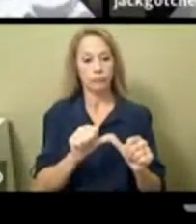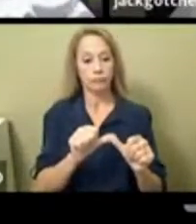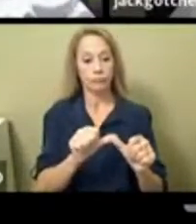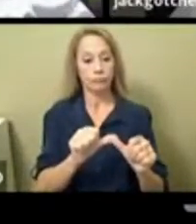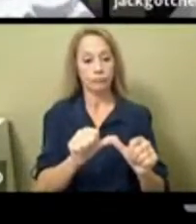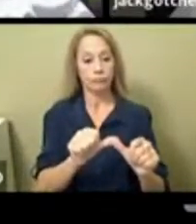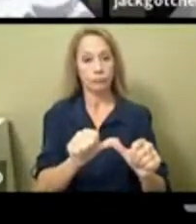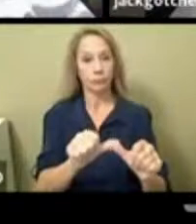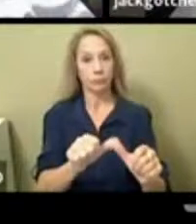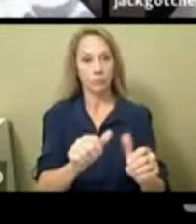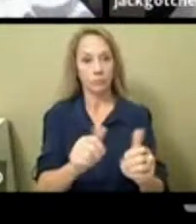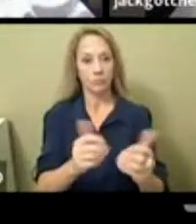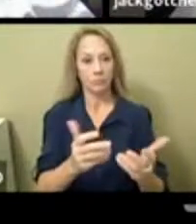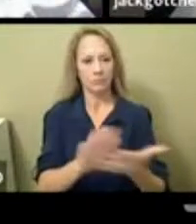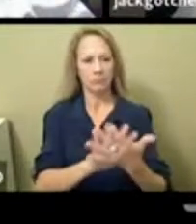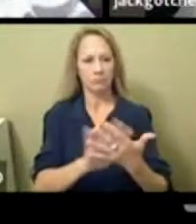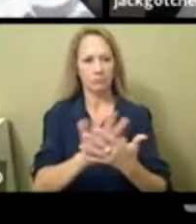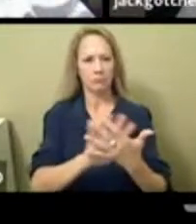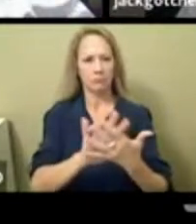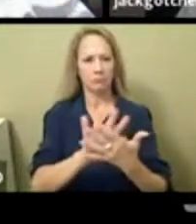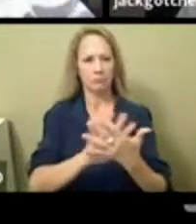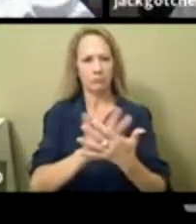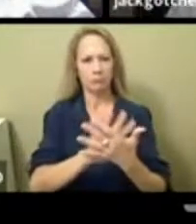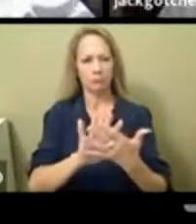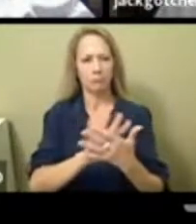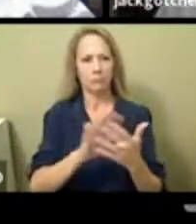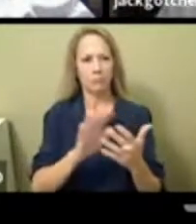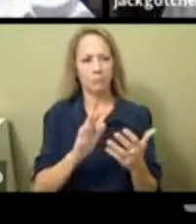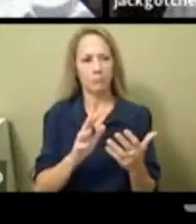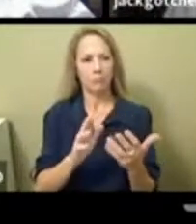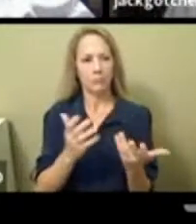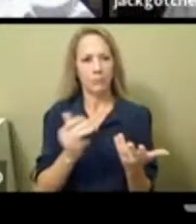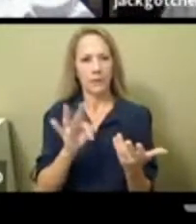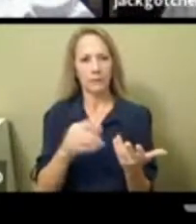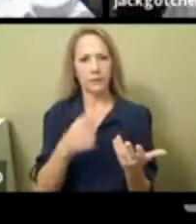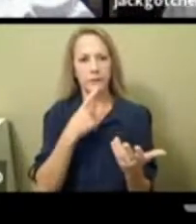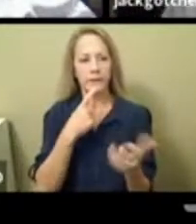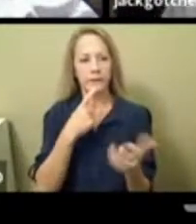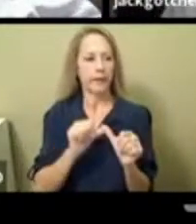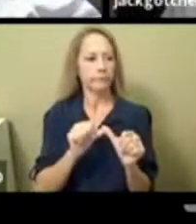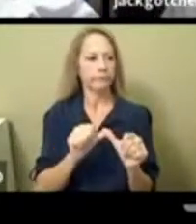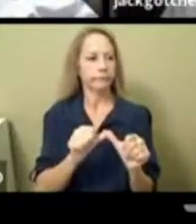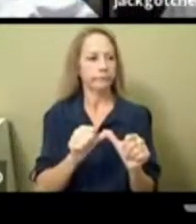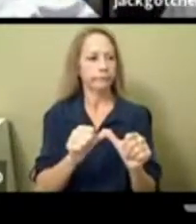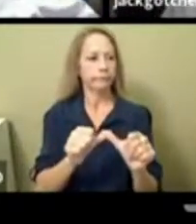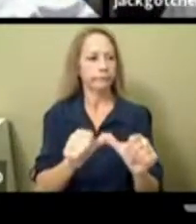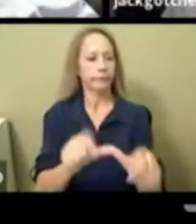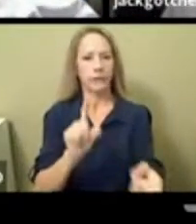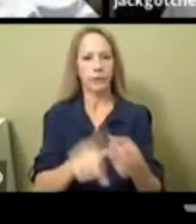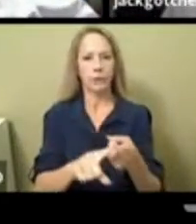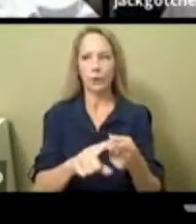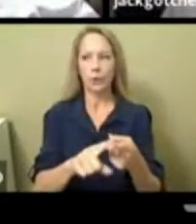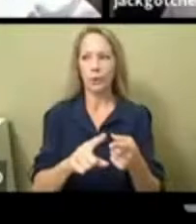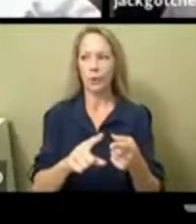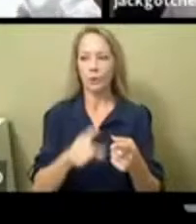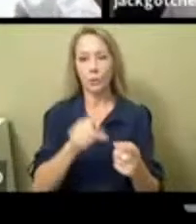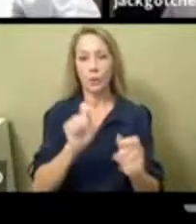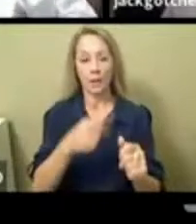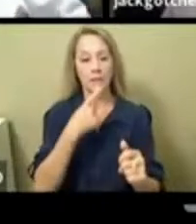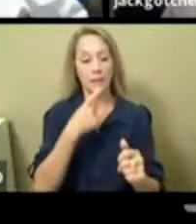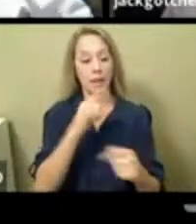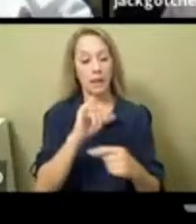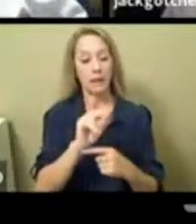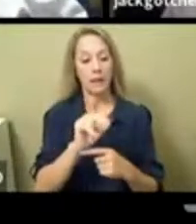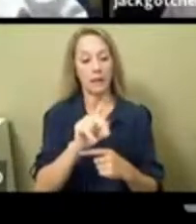expiration date, but it adds ambiguity if you say it extends until the Board of Health, until there's a condition